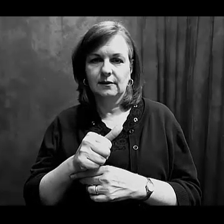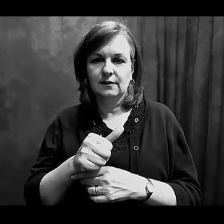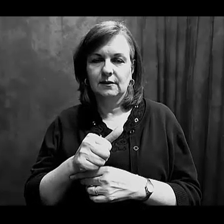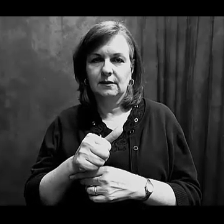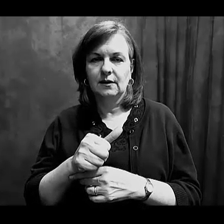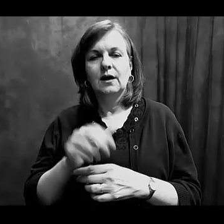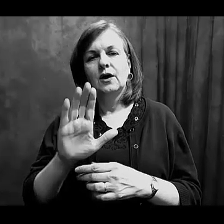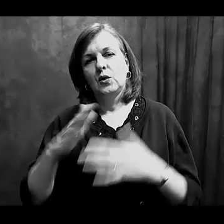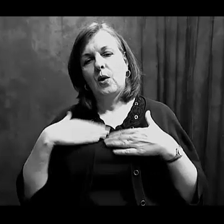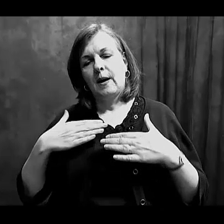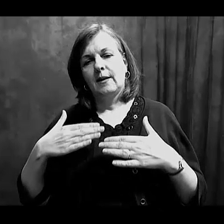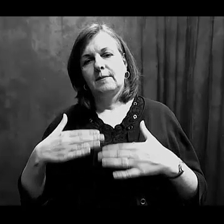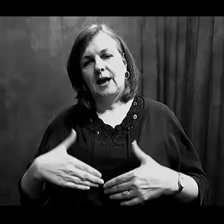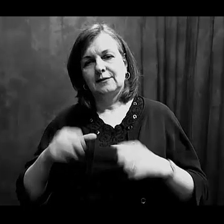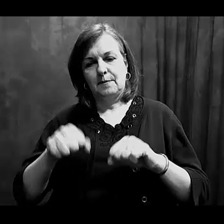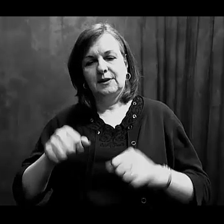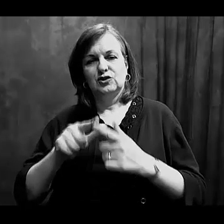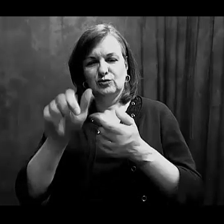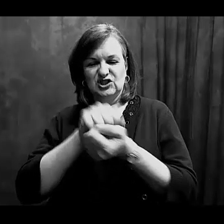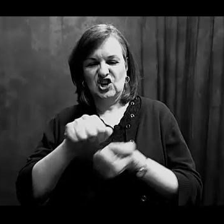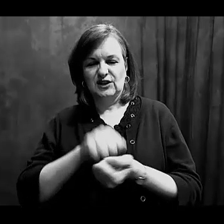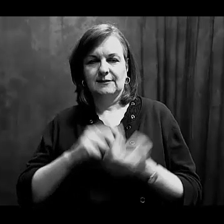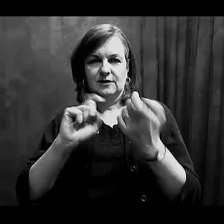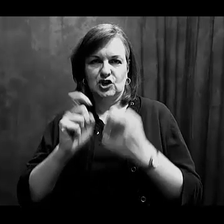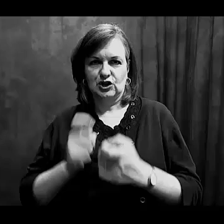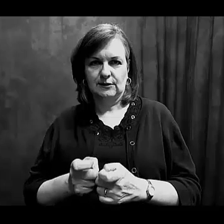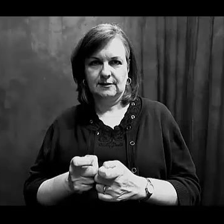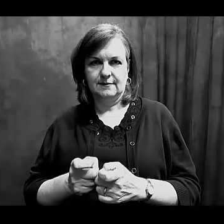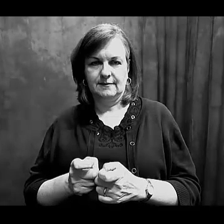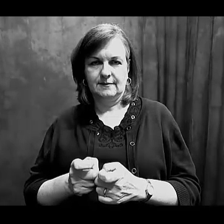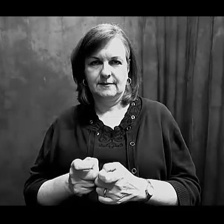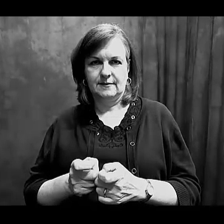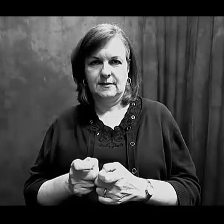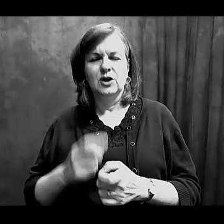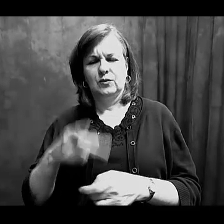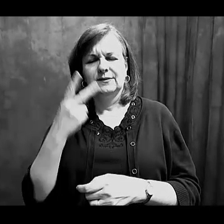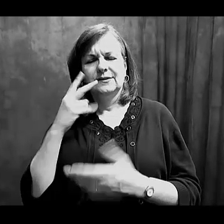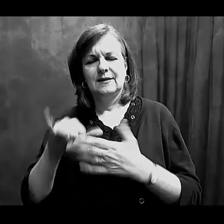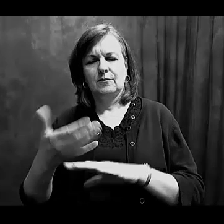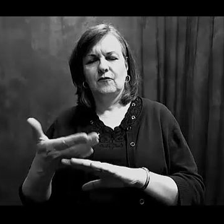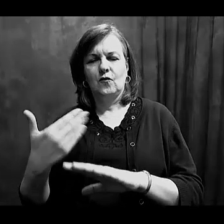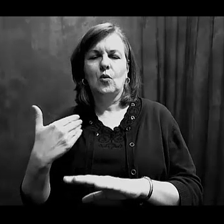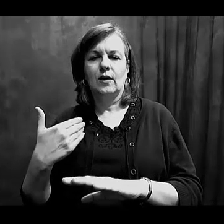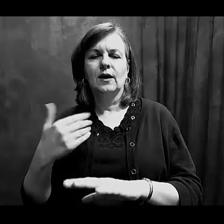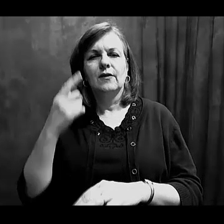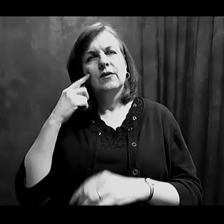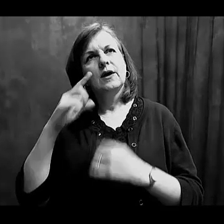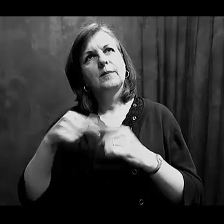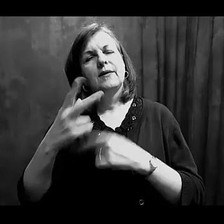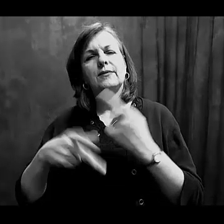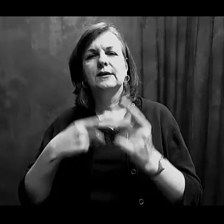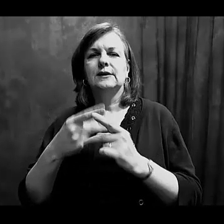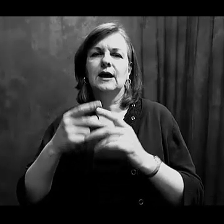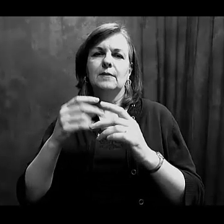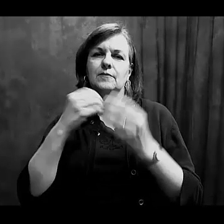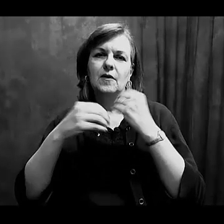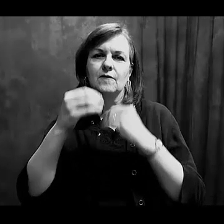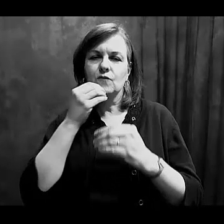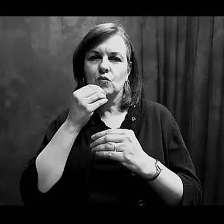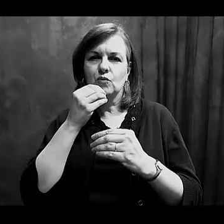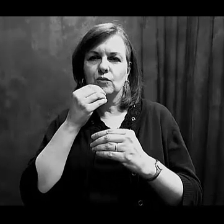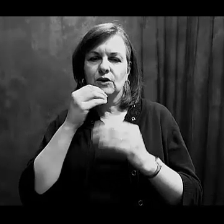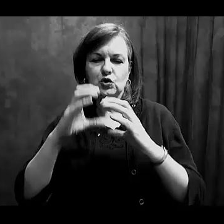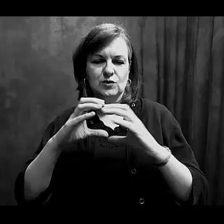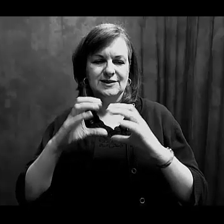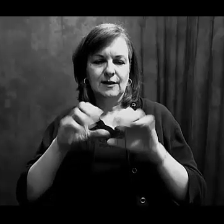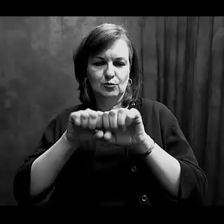diet, this process changes slightly because depending on the types of food that we have available, whether or not